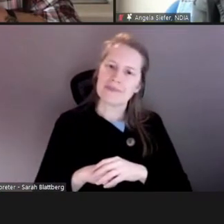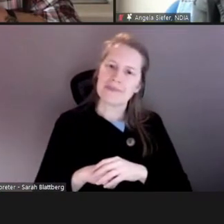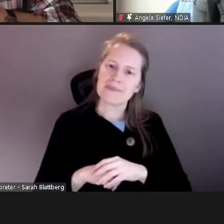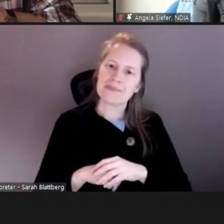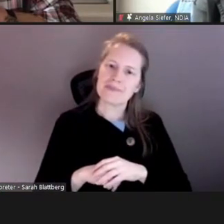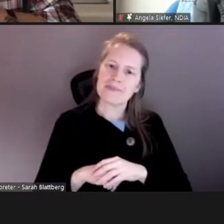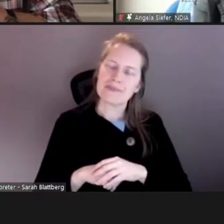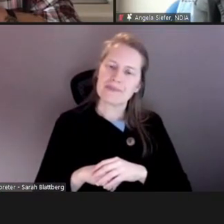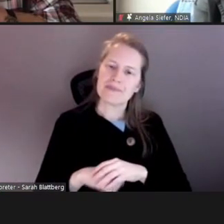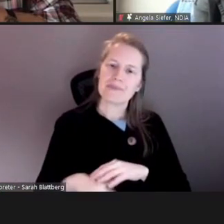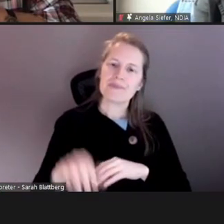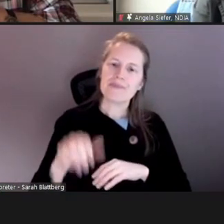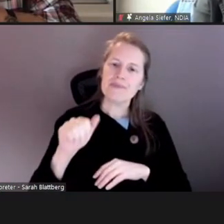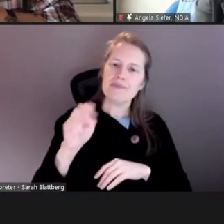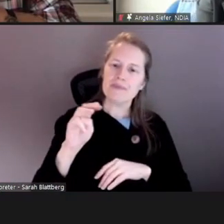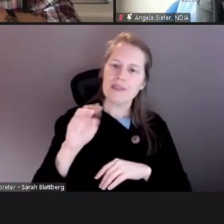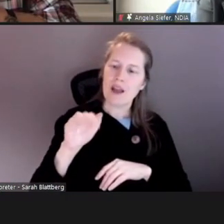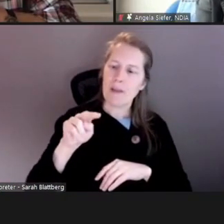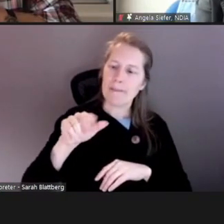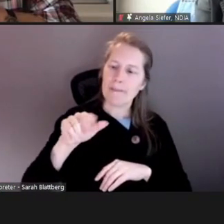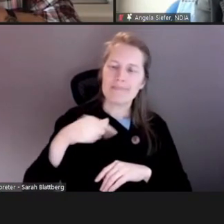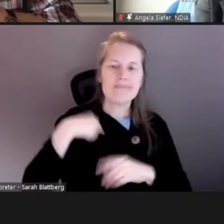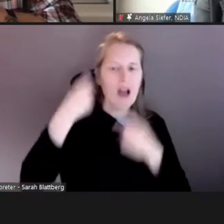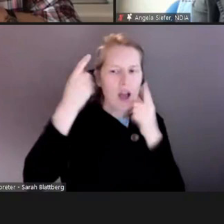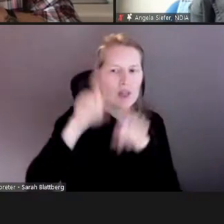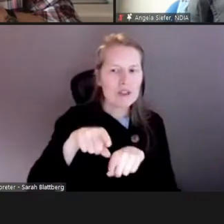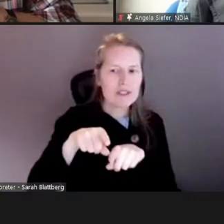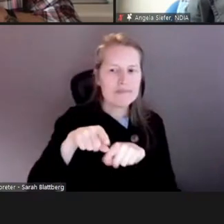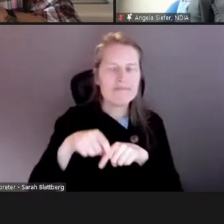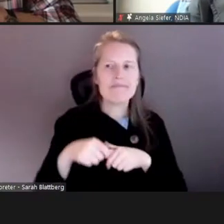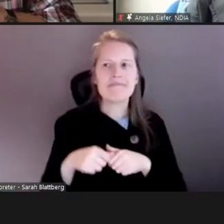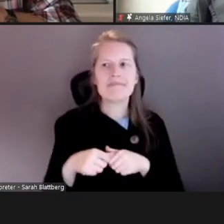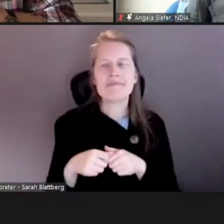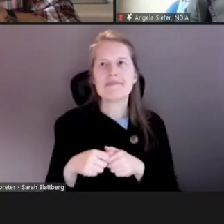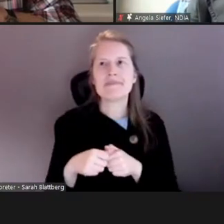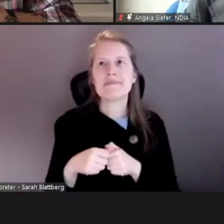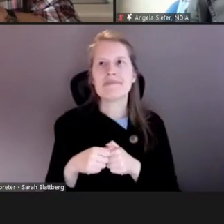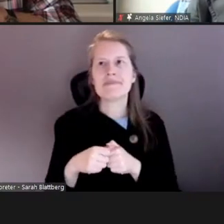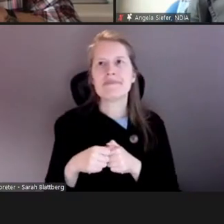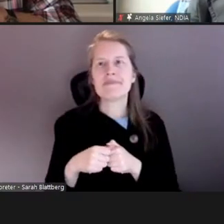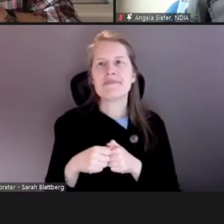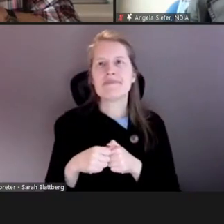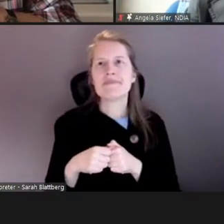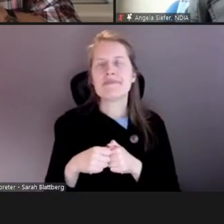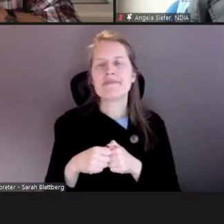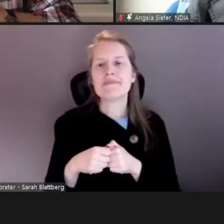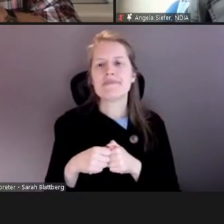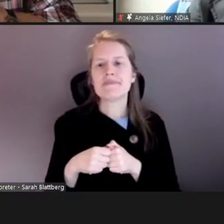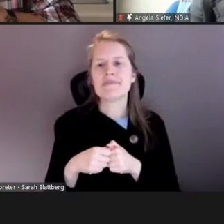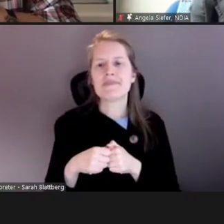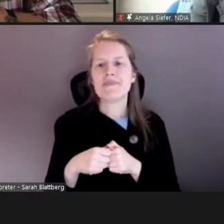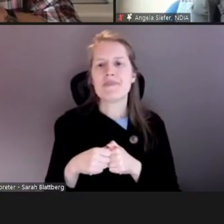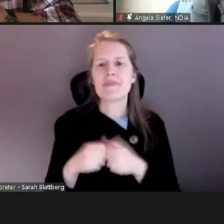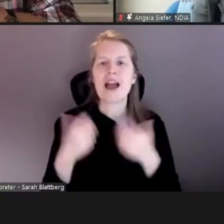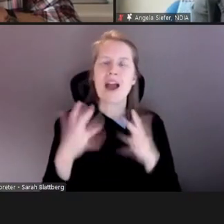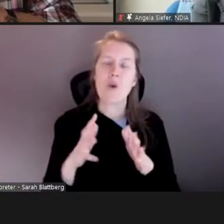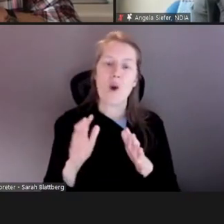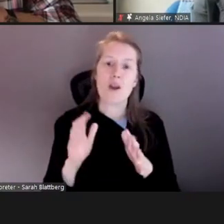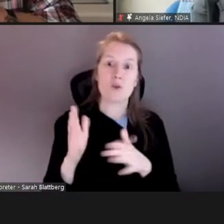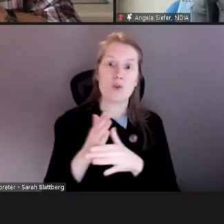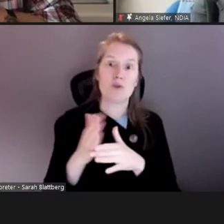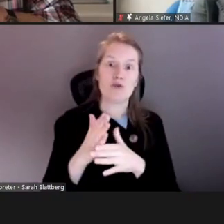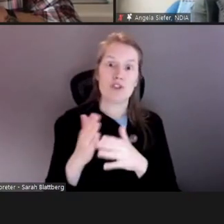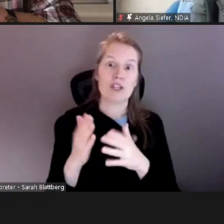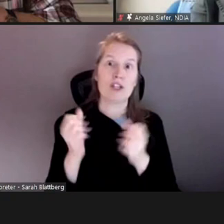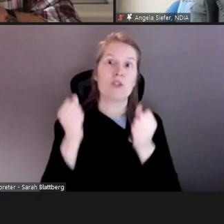Yeah, I agree with that. I mean, I hesitate to put, you know, too many examples on the